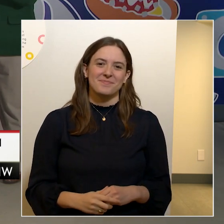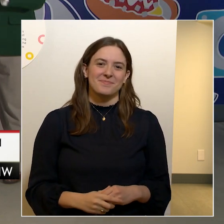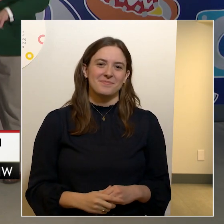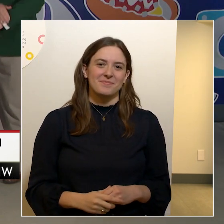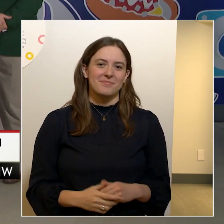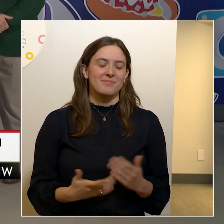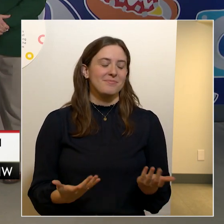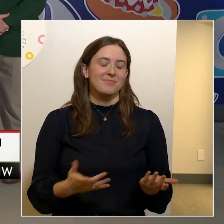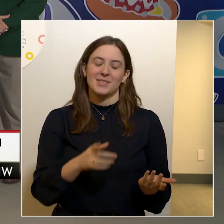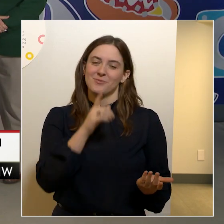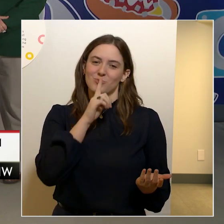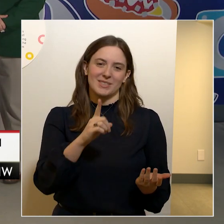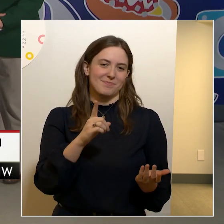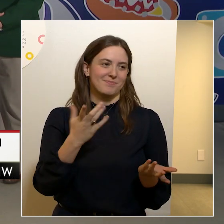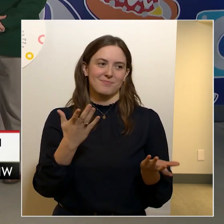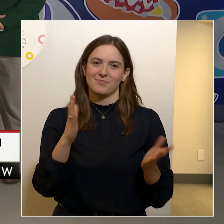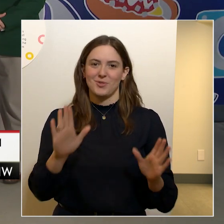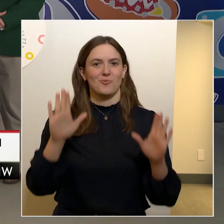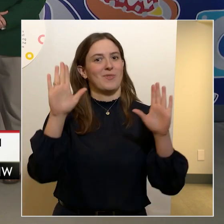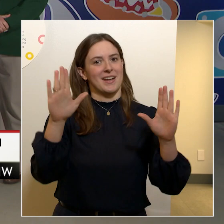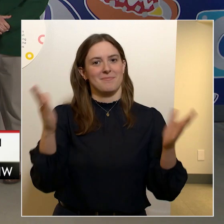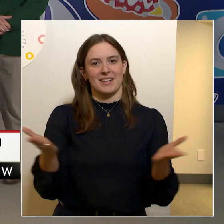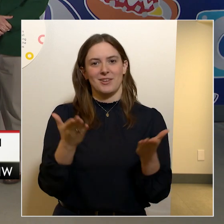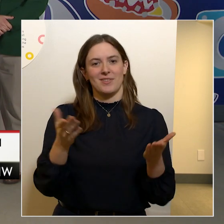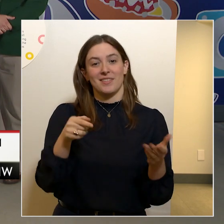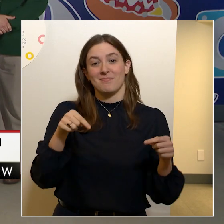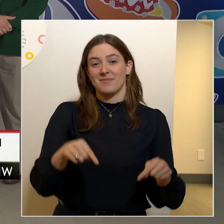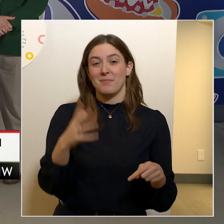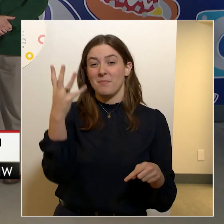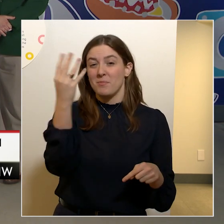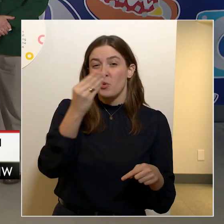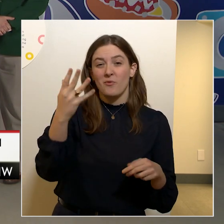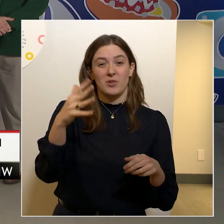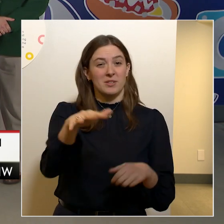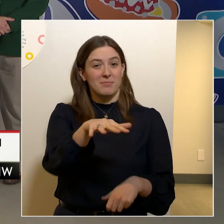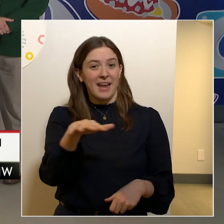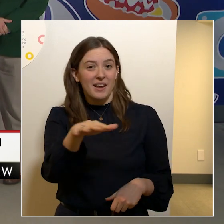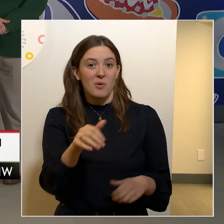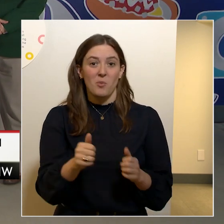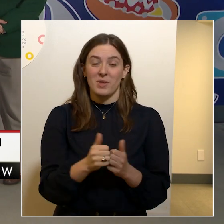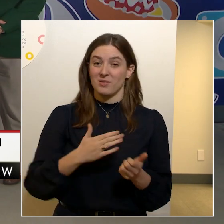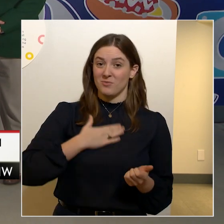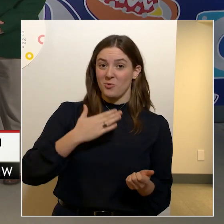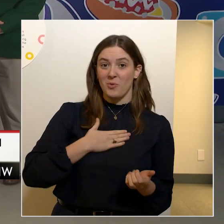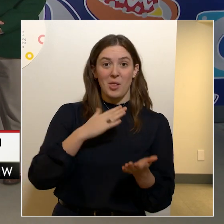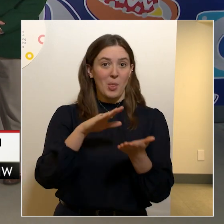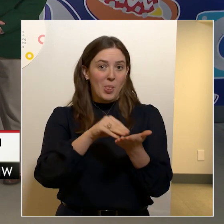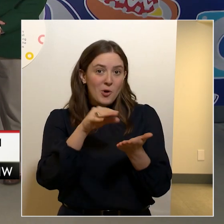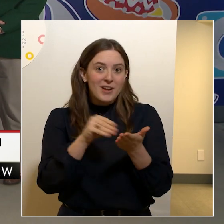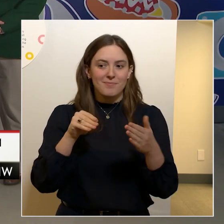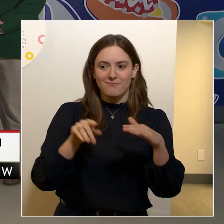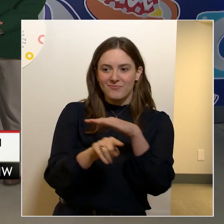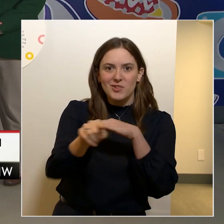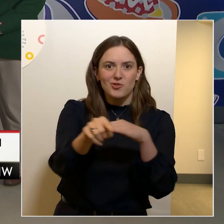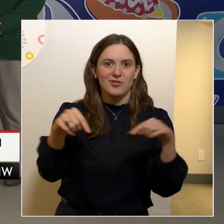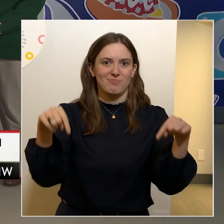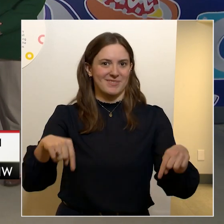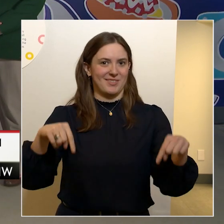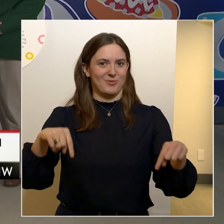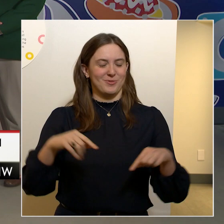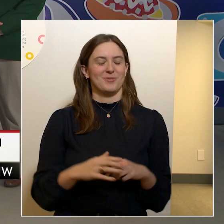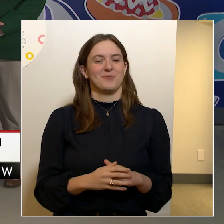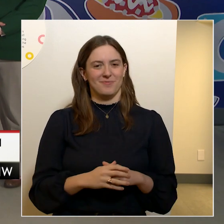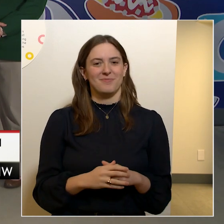It is really great to be in this beautiful space filled with joy and learning and adventure. And